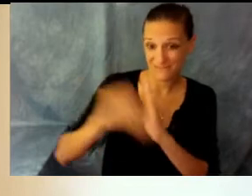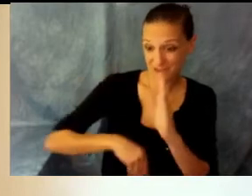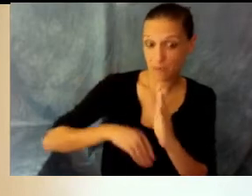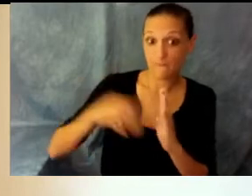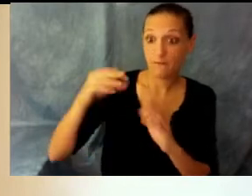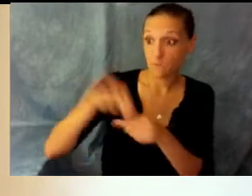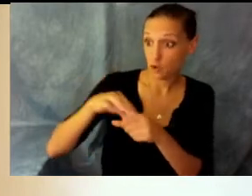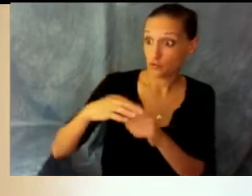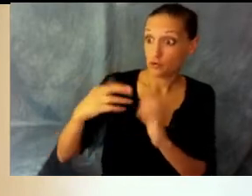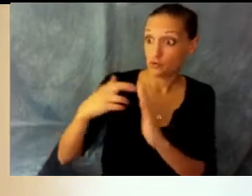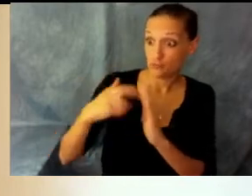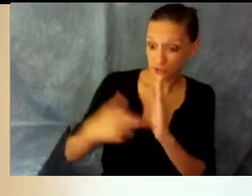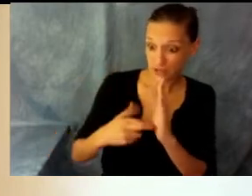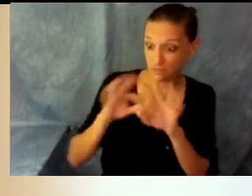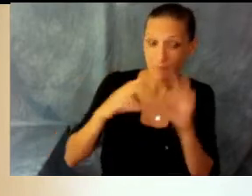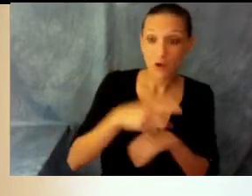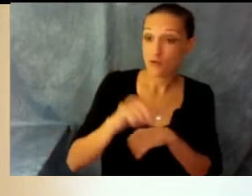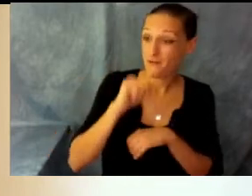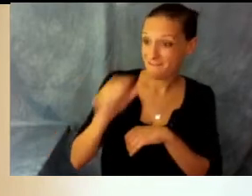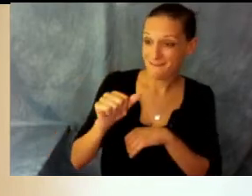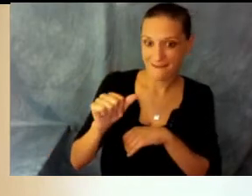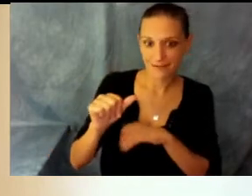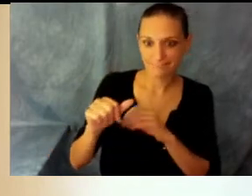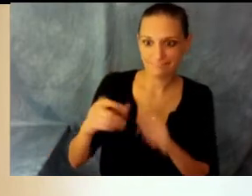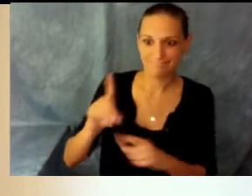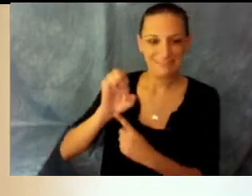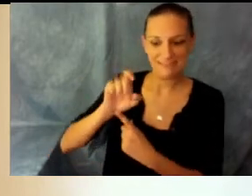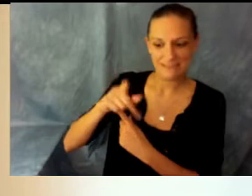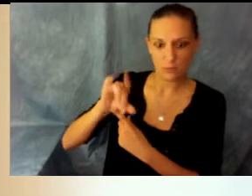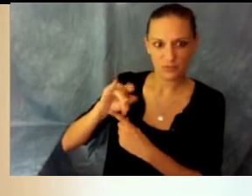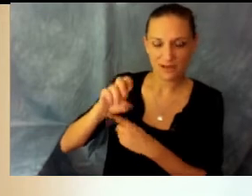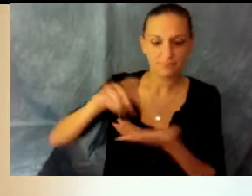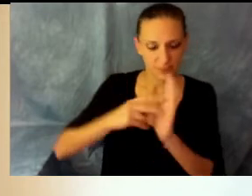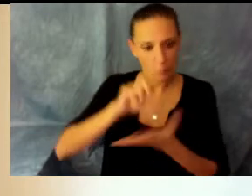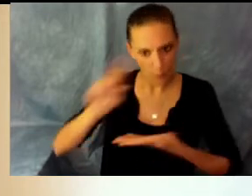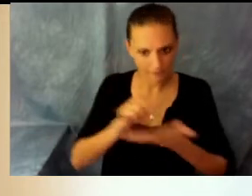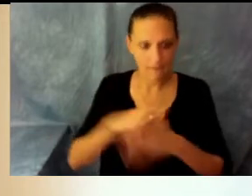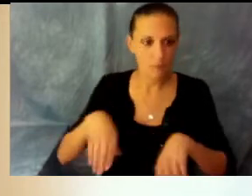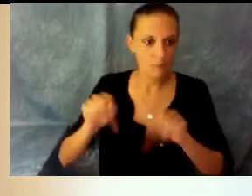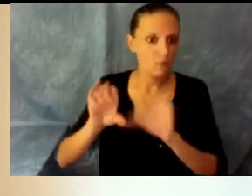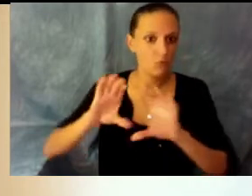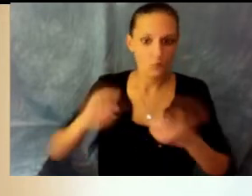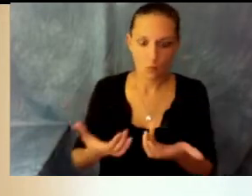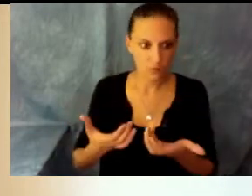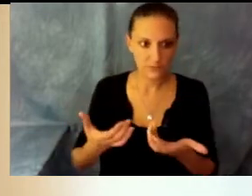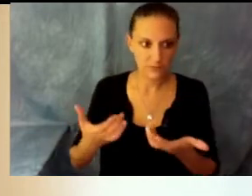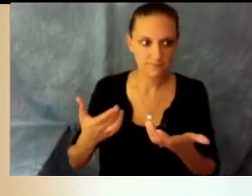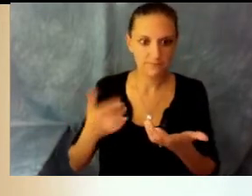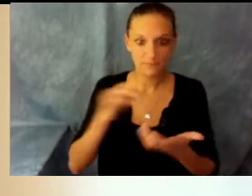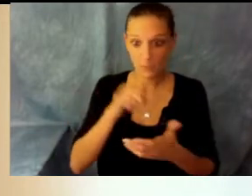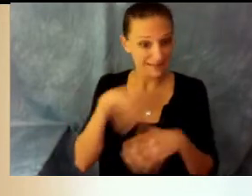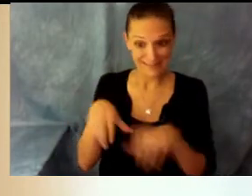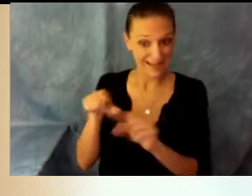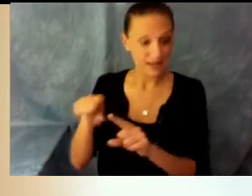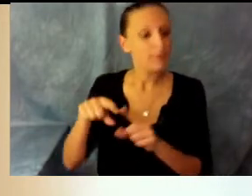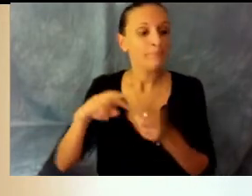not deputized in a county where that person lives, meaning you took a 1-hour course that showed you how to help